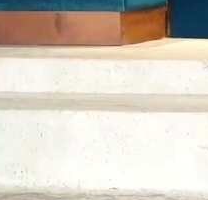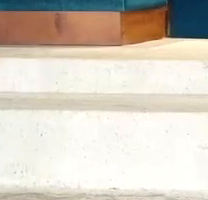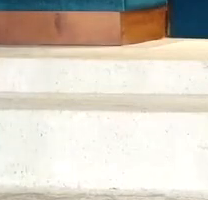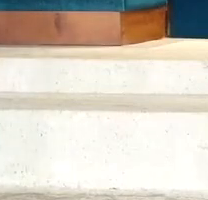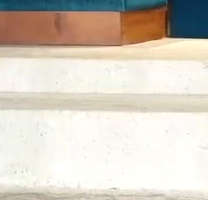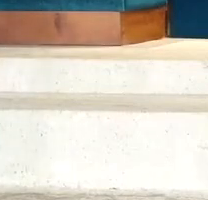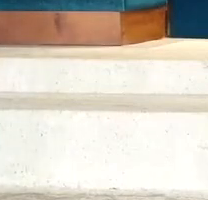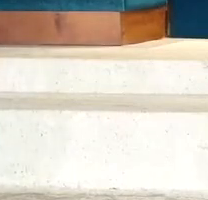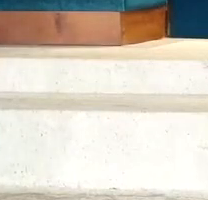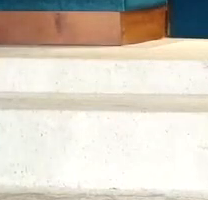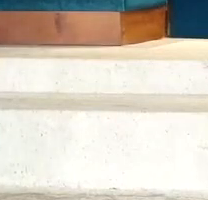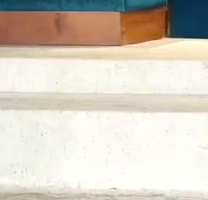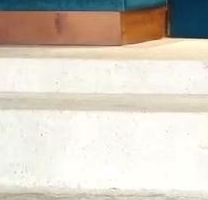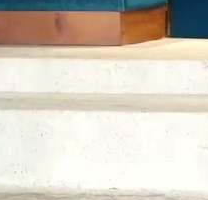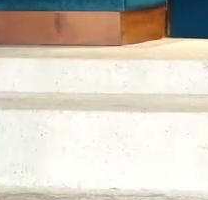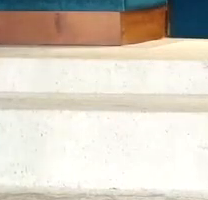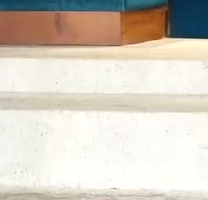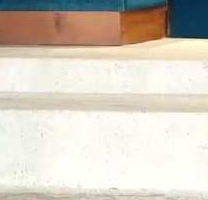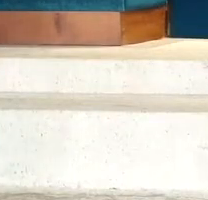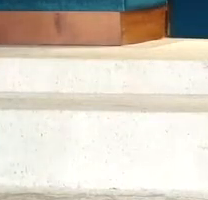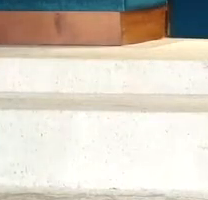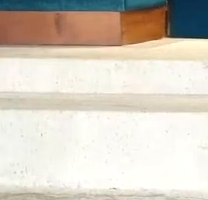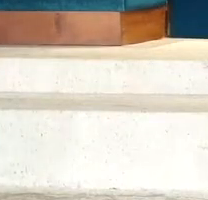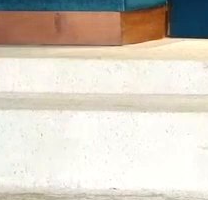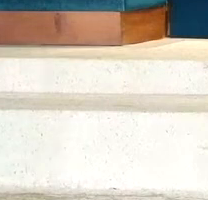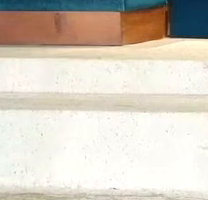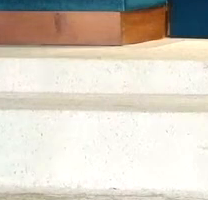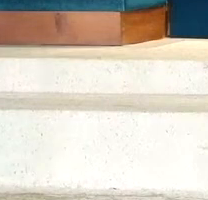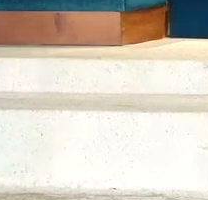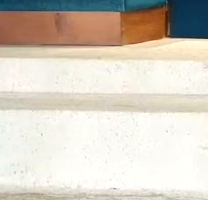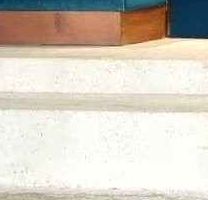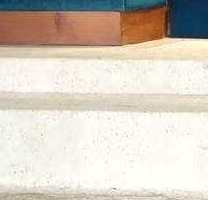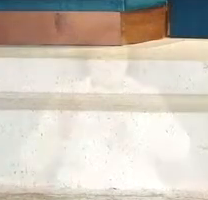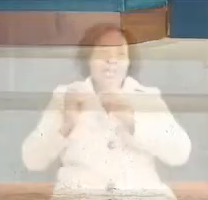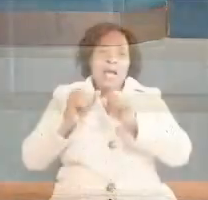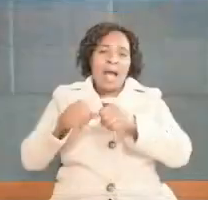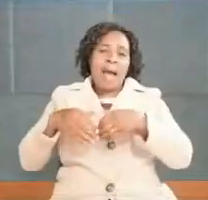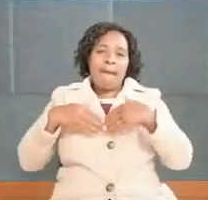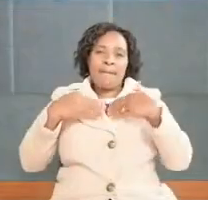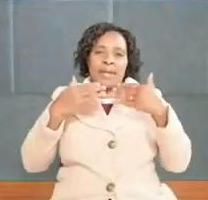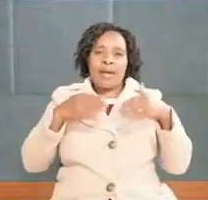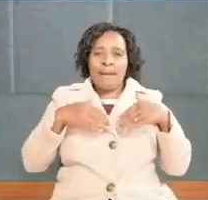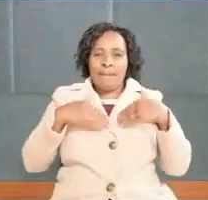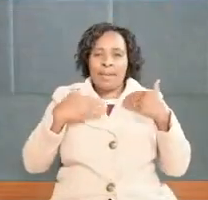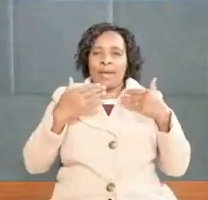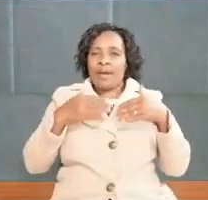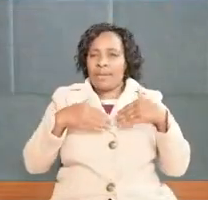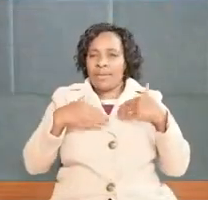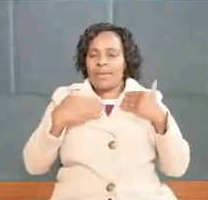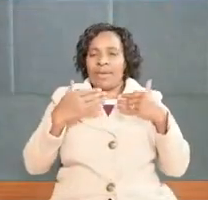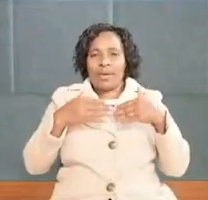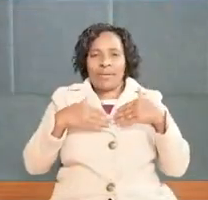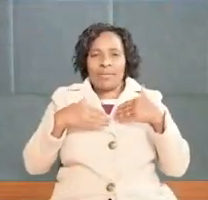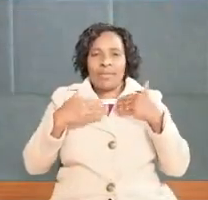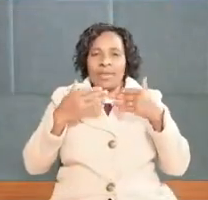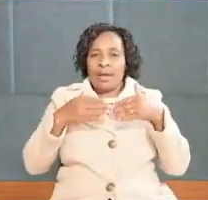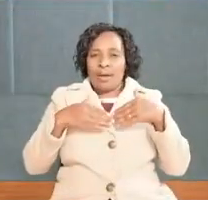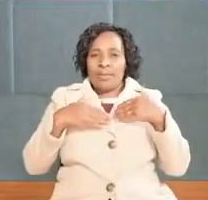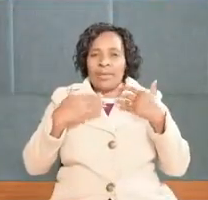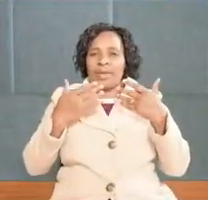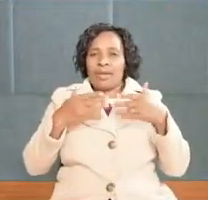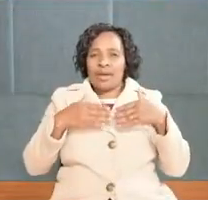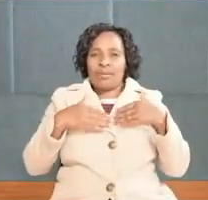the stream. Gently down the stream. Merrily, merrily, merrily,